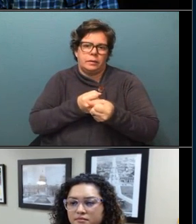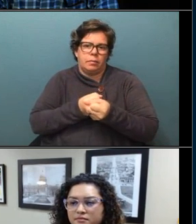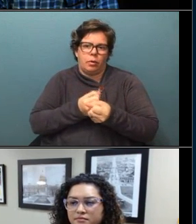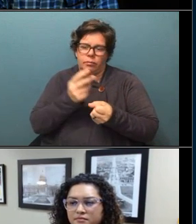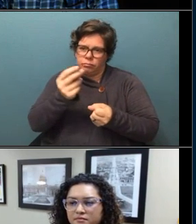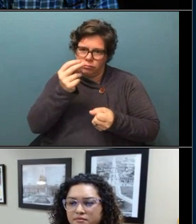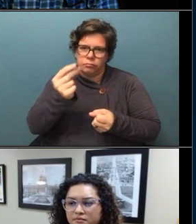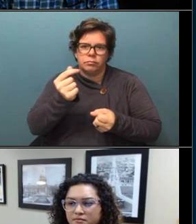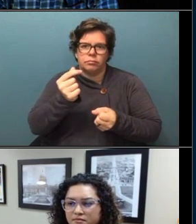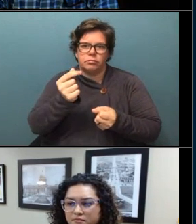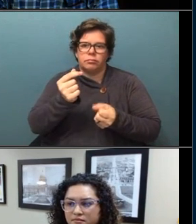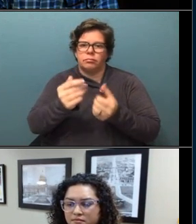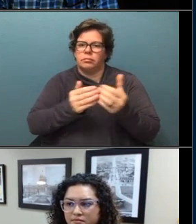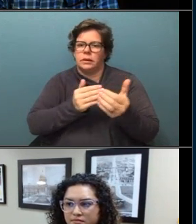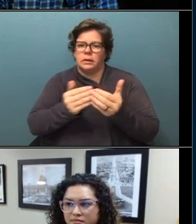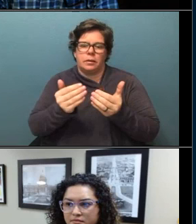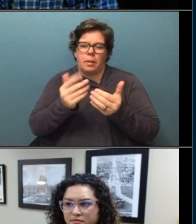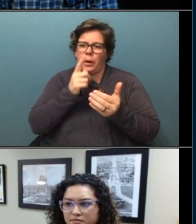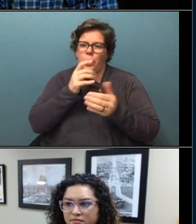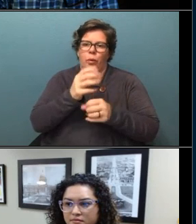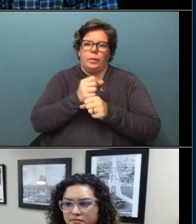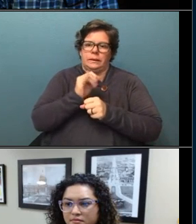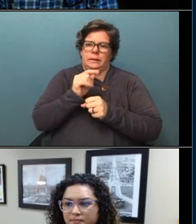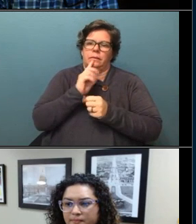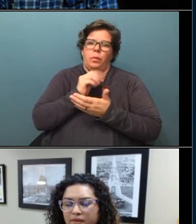whichever crisis call center gets that call.